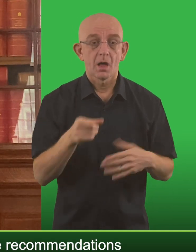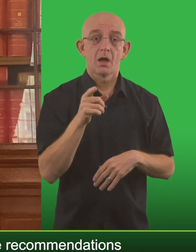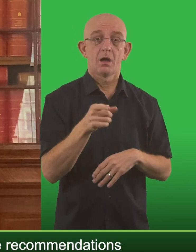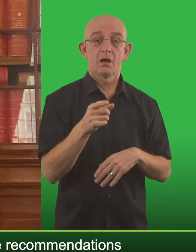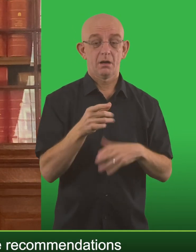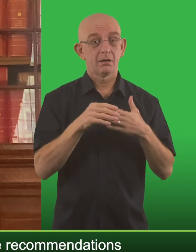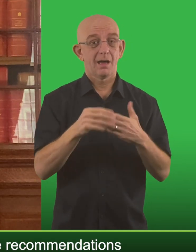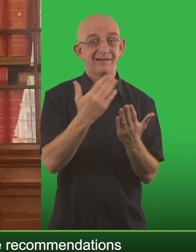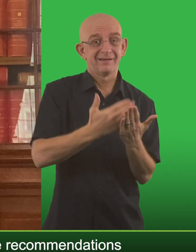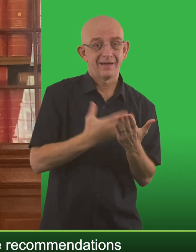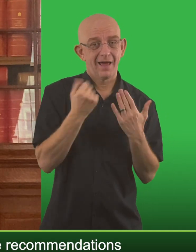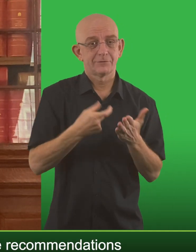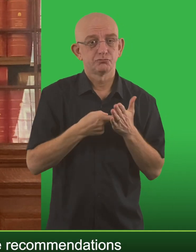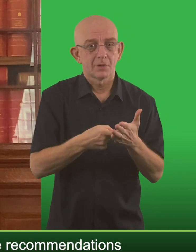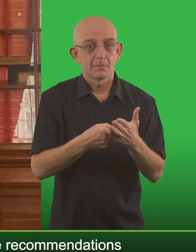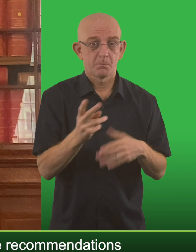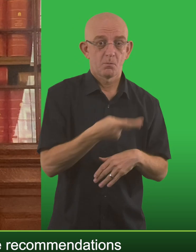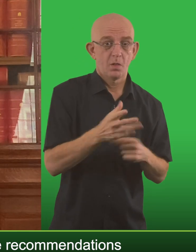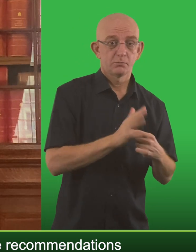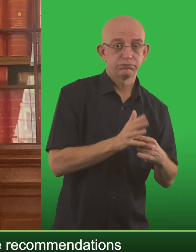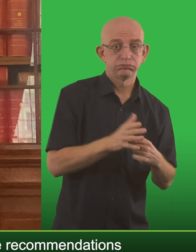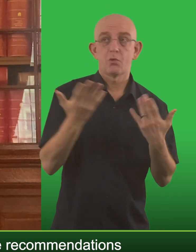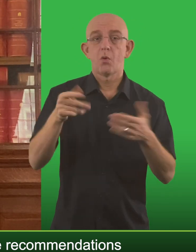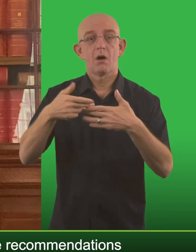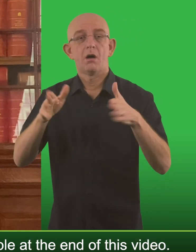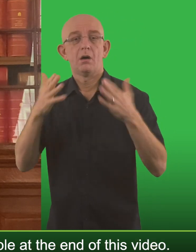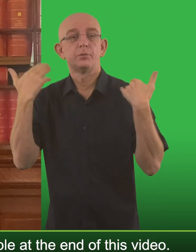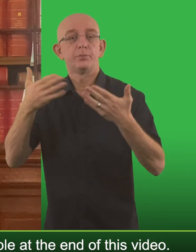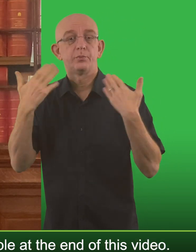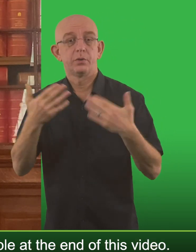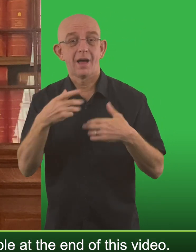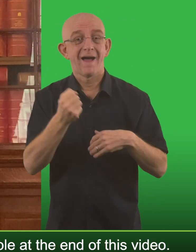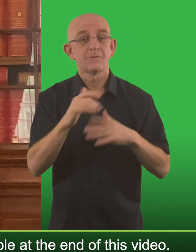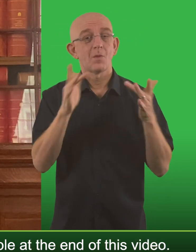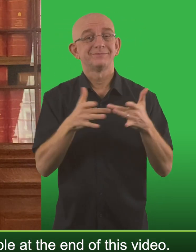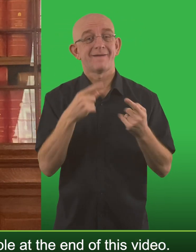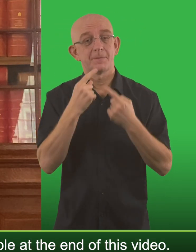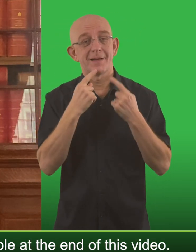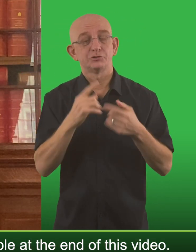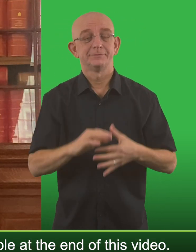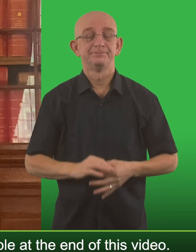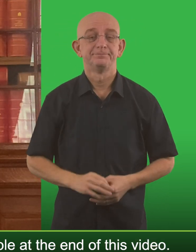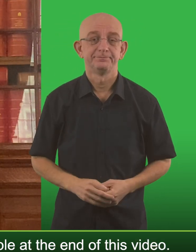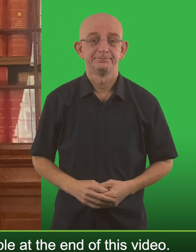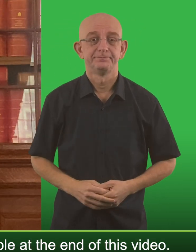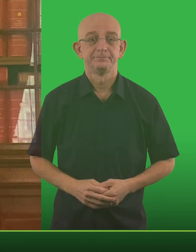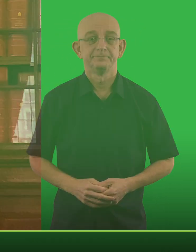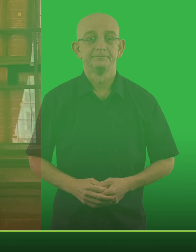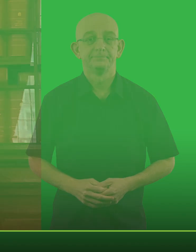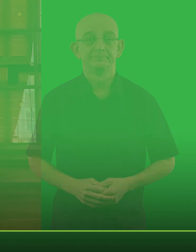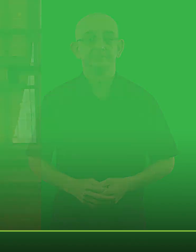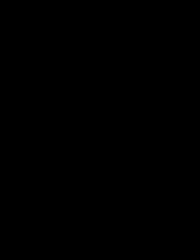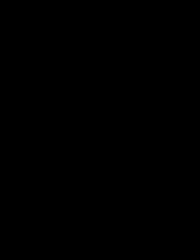aforementioned guides provide recommendations for both mechanical and natural ventilation, and a link to this information will be available at the end of this video.